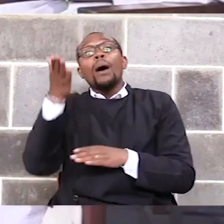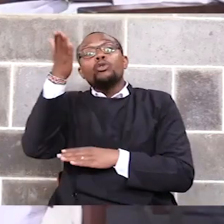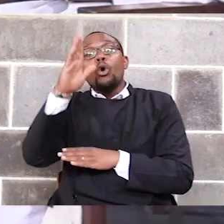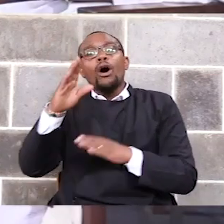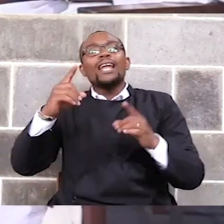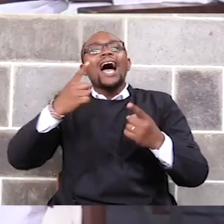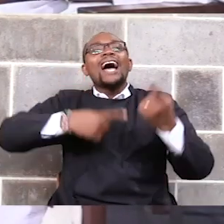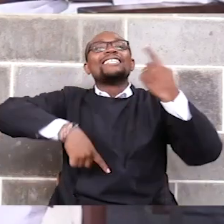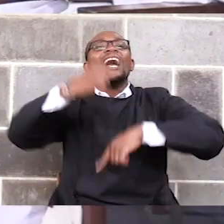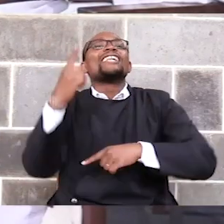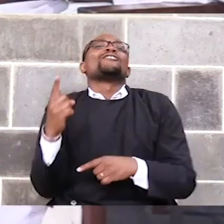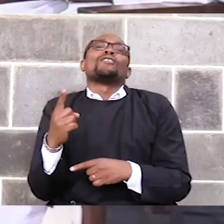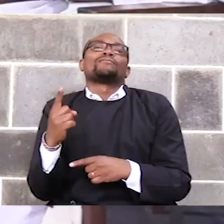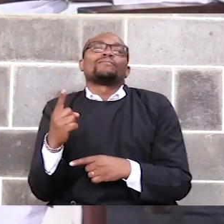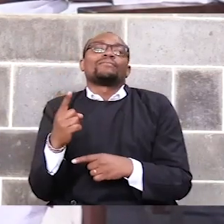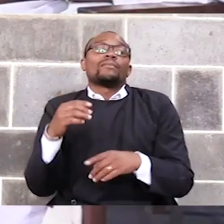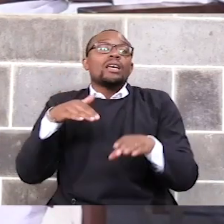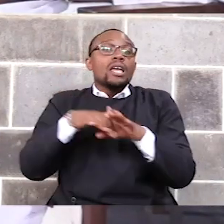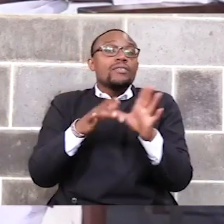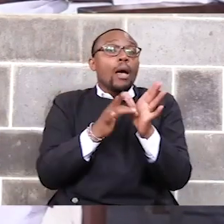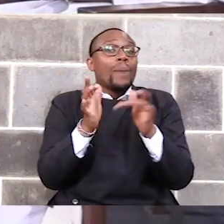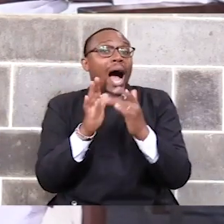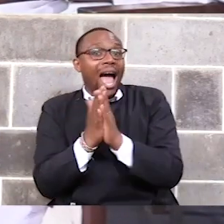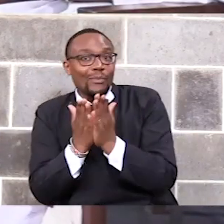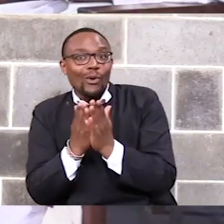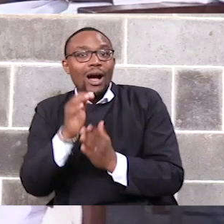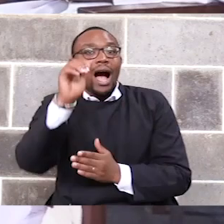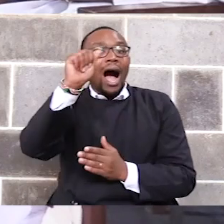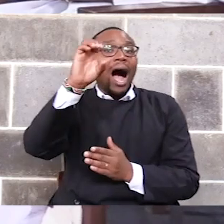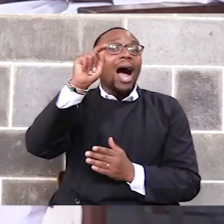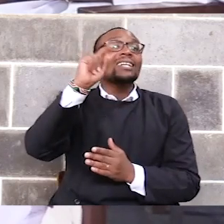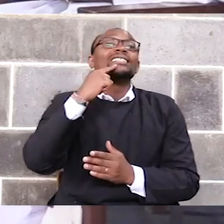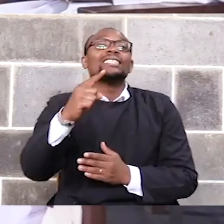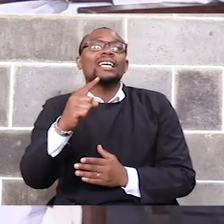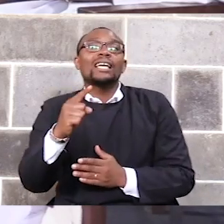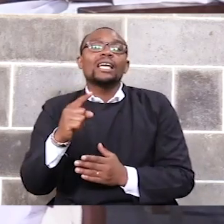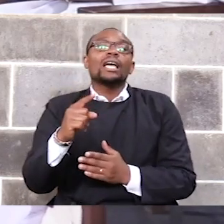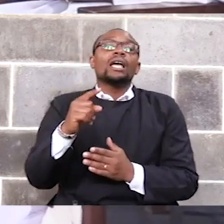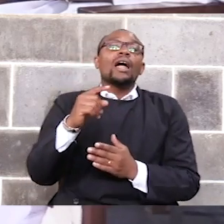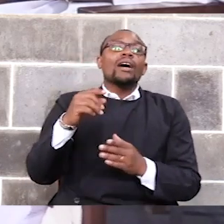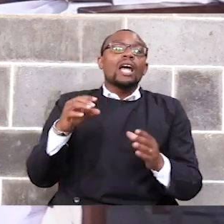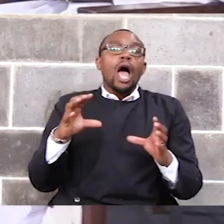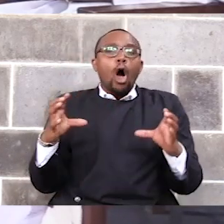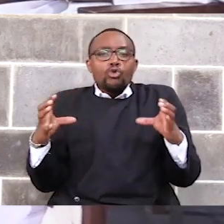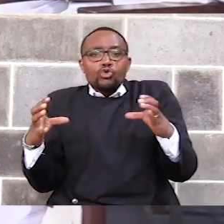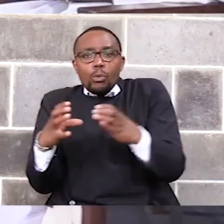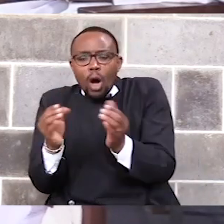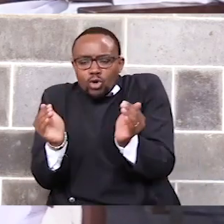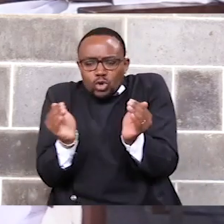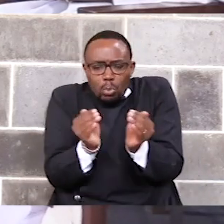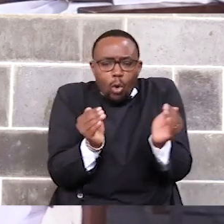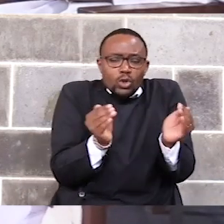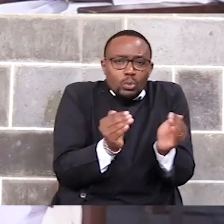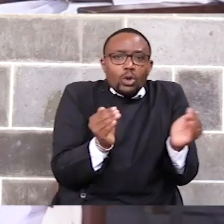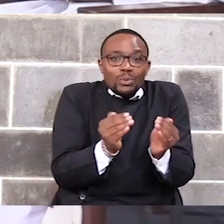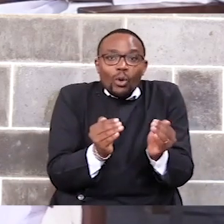History records and the Acts of the Apostles confirms that it was their gathering together, even in small groups, that was